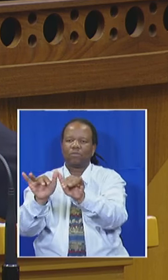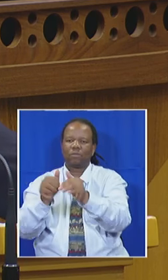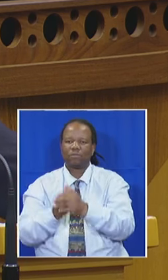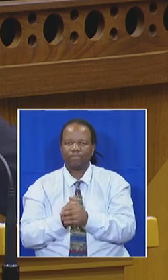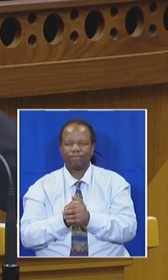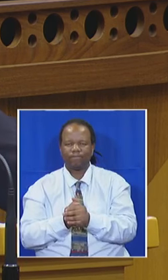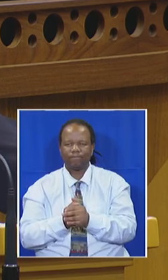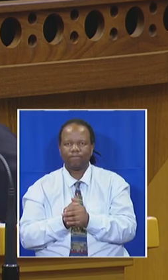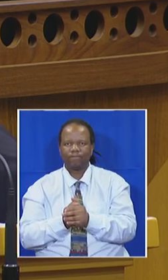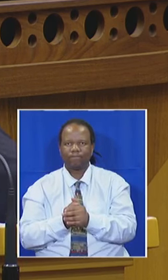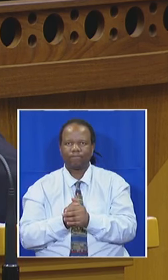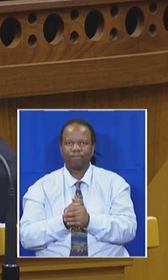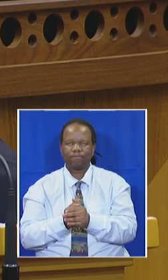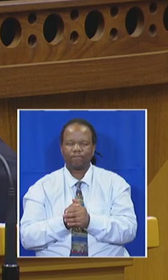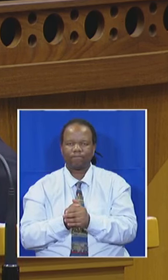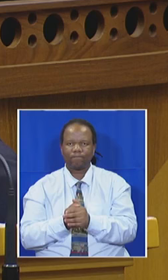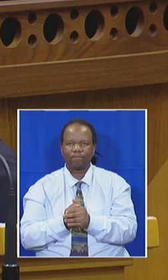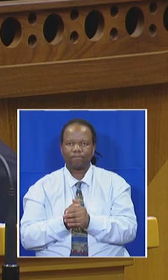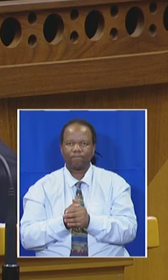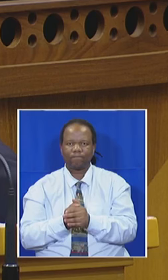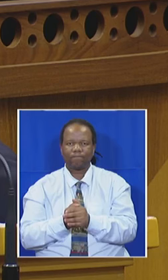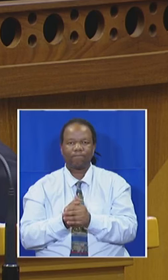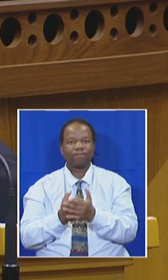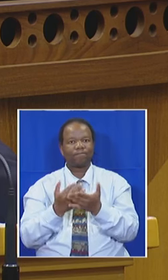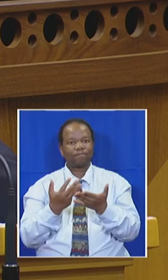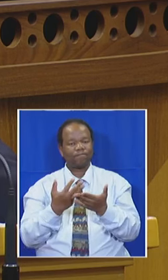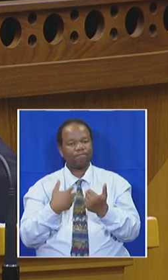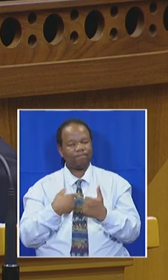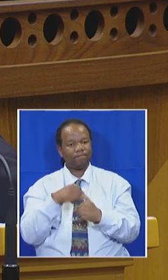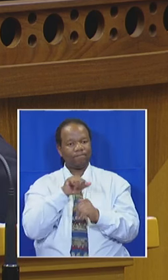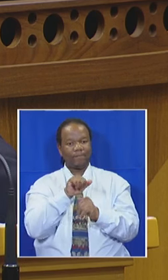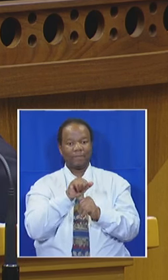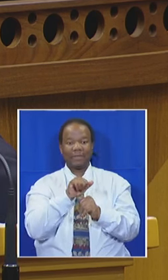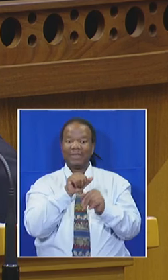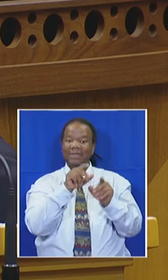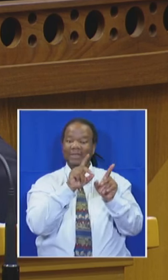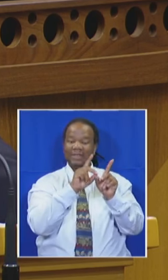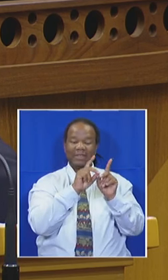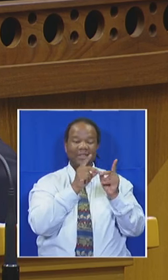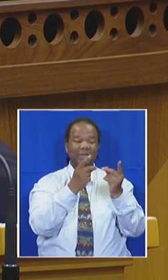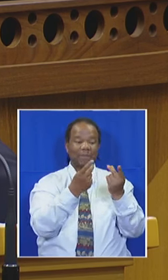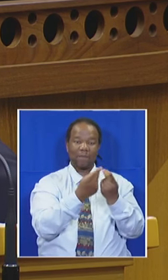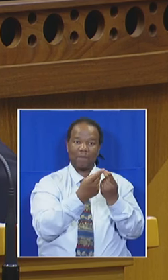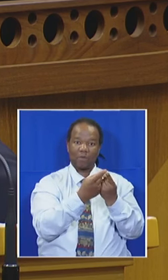to establish a standalone Department of Water and Sanitation in